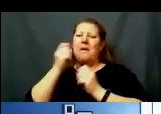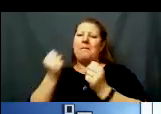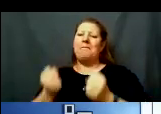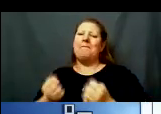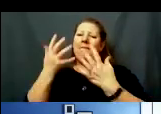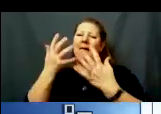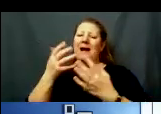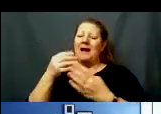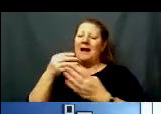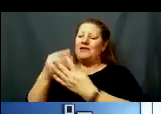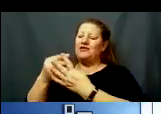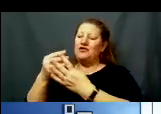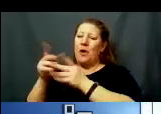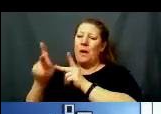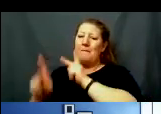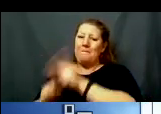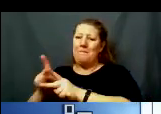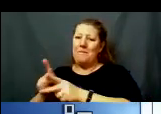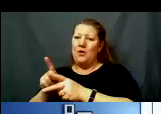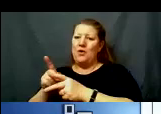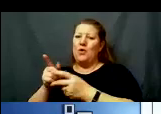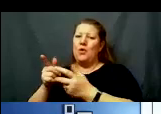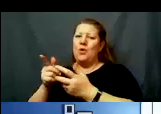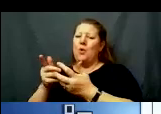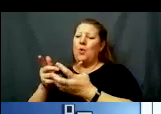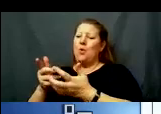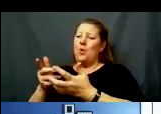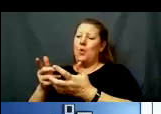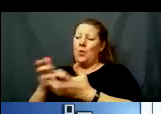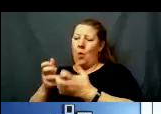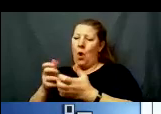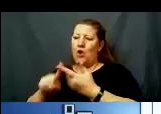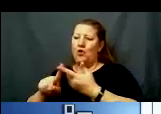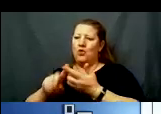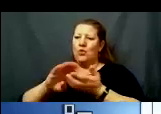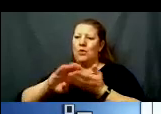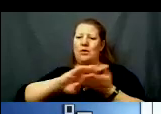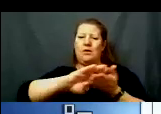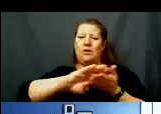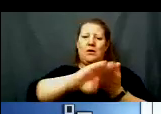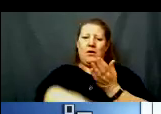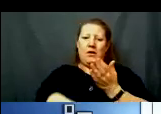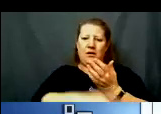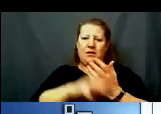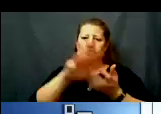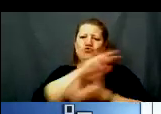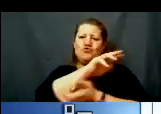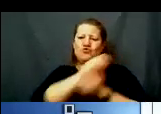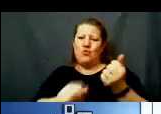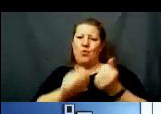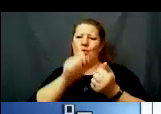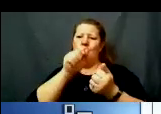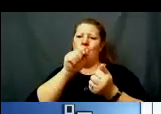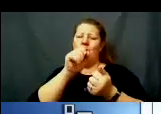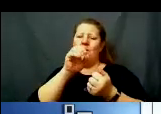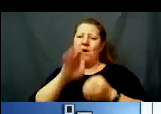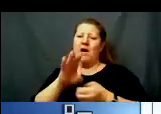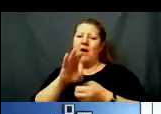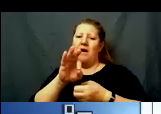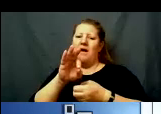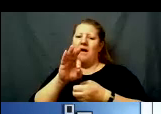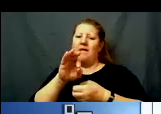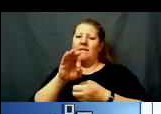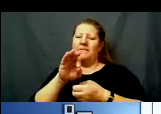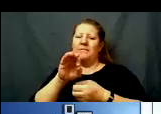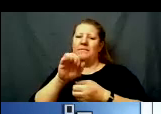incarcerated persons are interested in moving toward abolition, moving toward the dismantling of the prison system and not reforming something